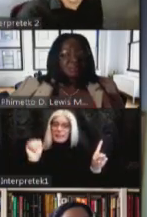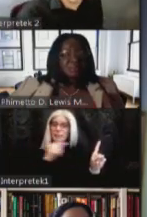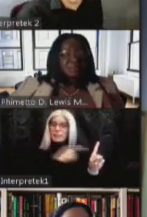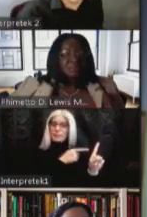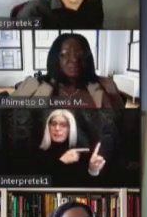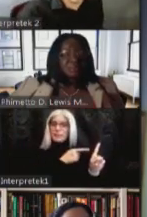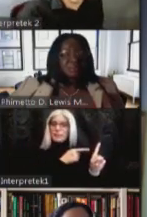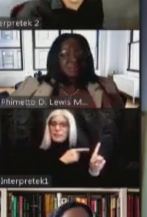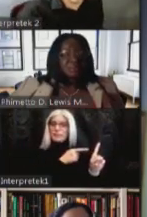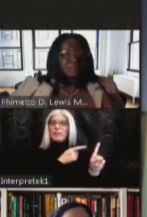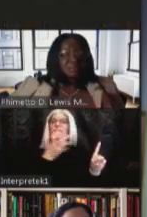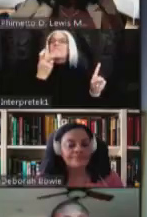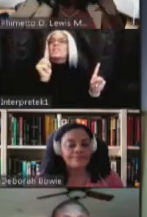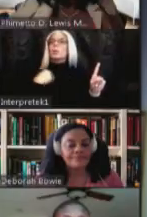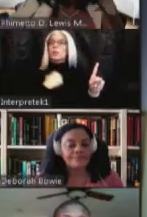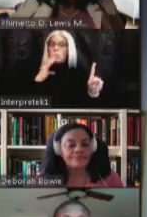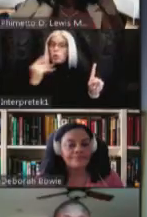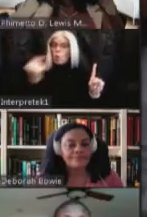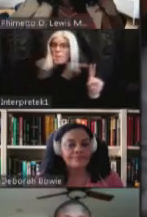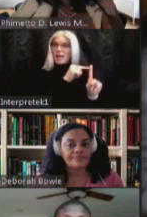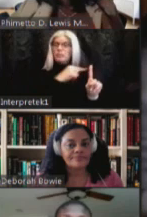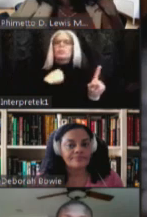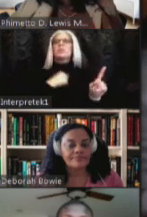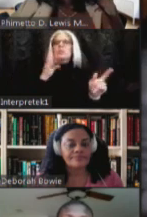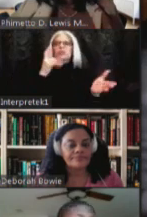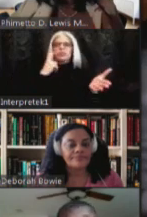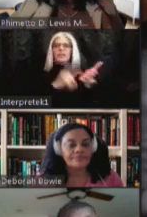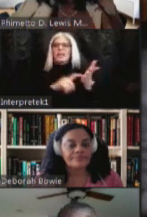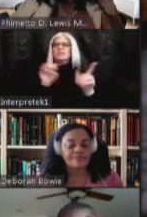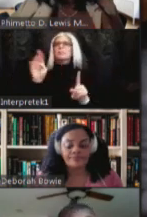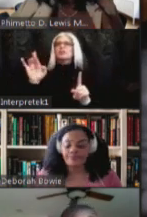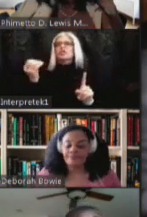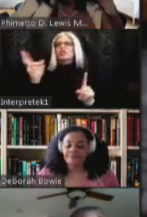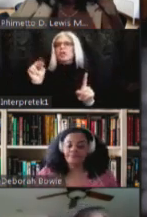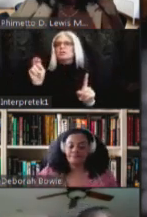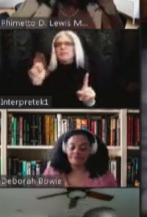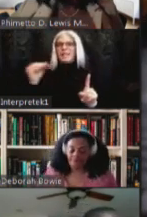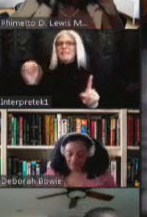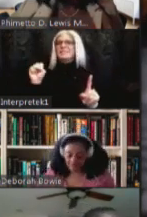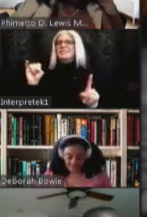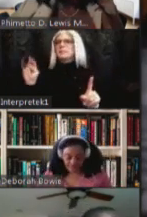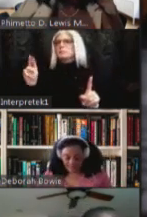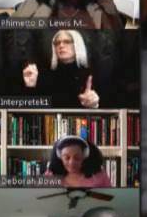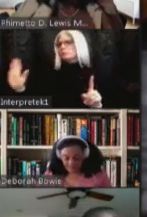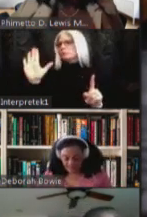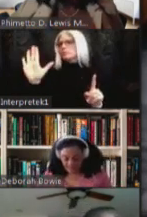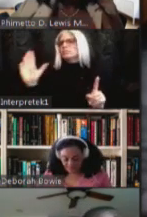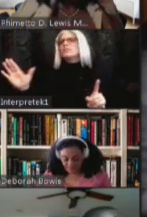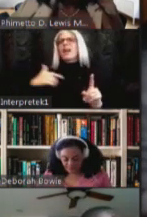will go back and recognize Commissioner Johnson and Commissioner Simmons once again, and I've got a few thoughts as well. But Madam Clerk,